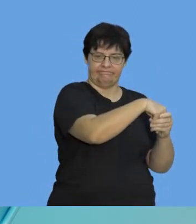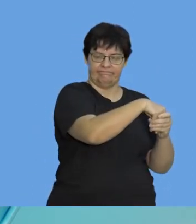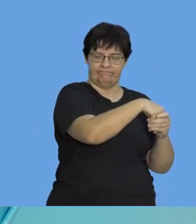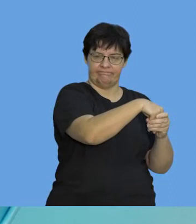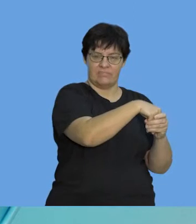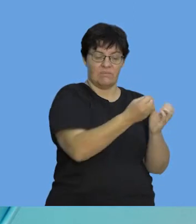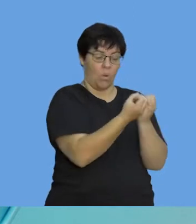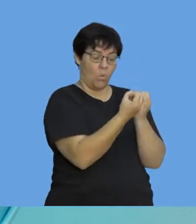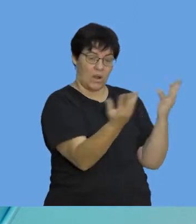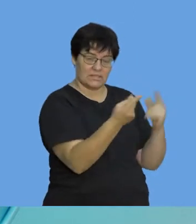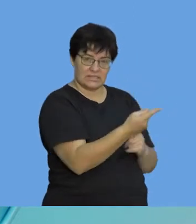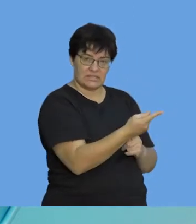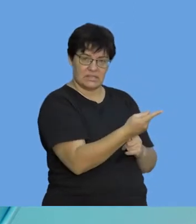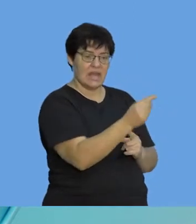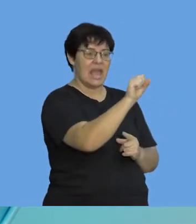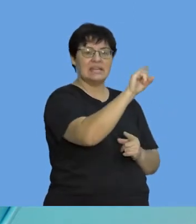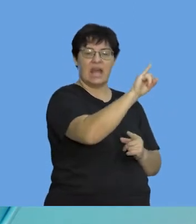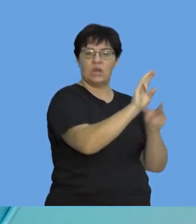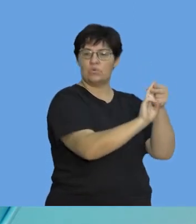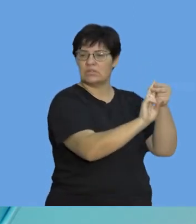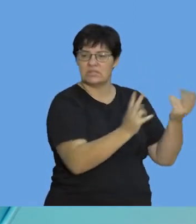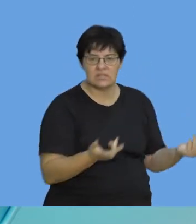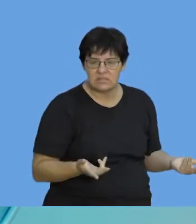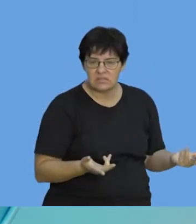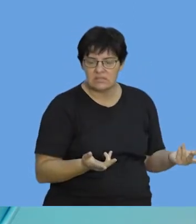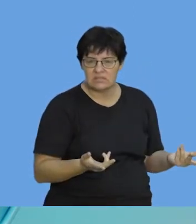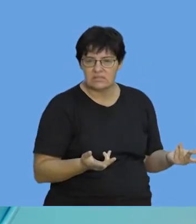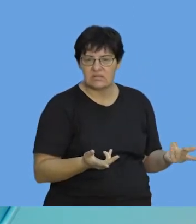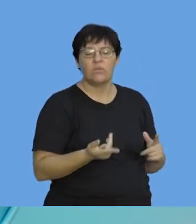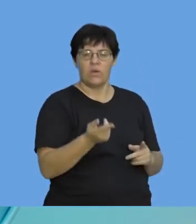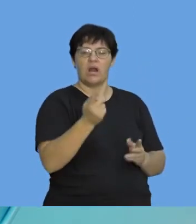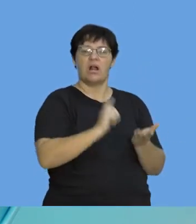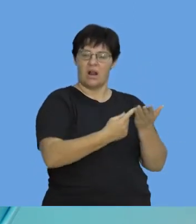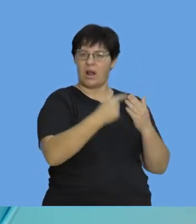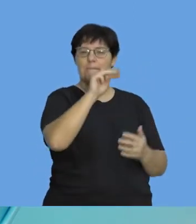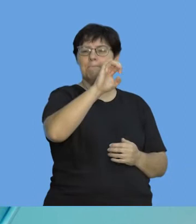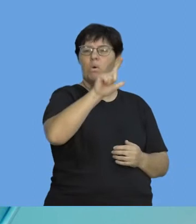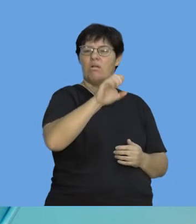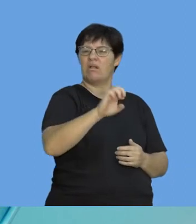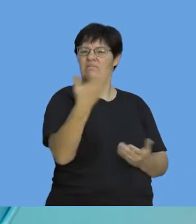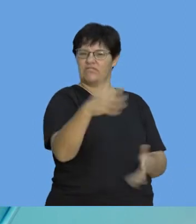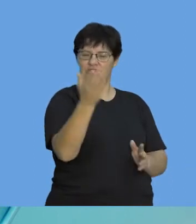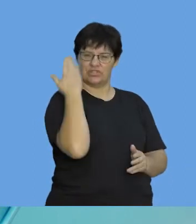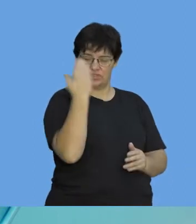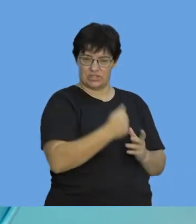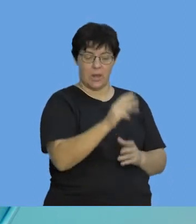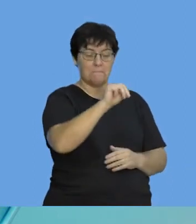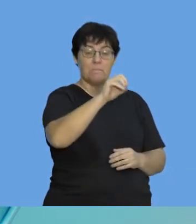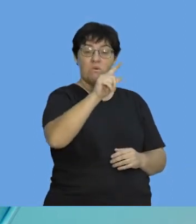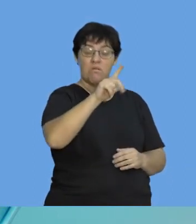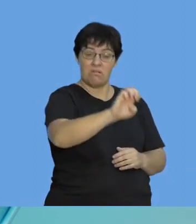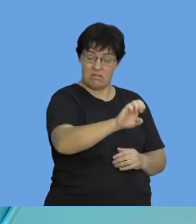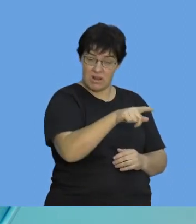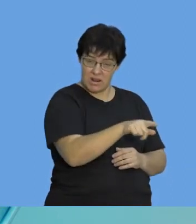what is the SI unit? Okay, wait a minute. We spoke about the mole at one point or the other. So the mole becomes the